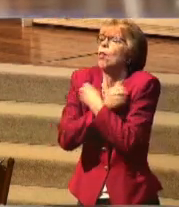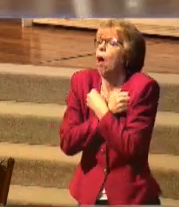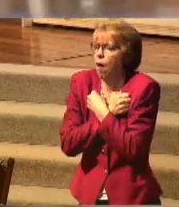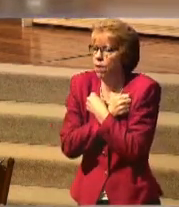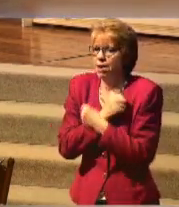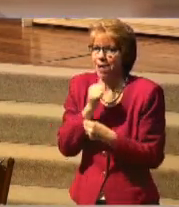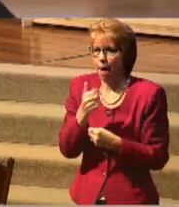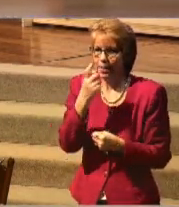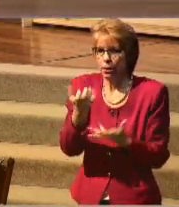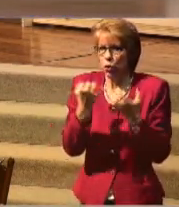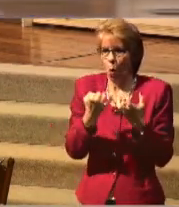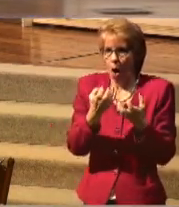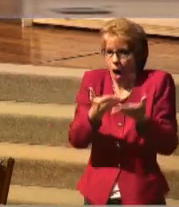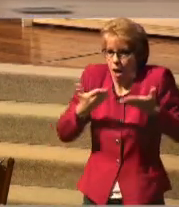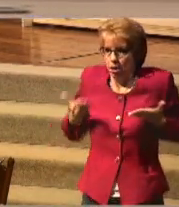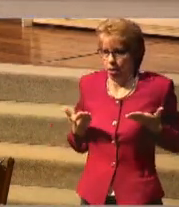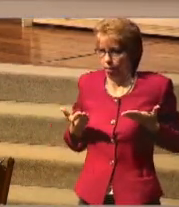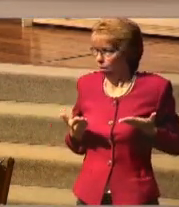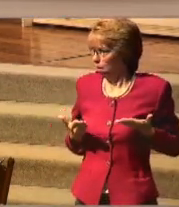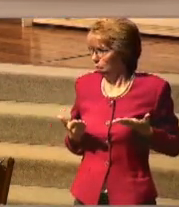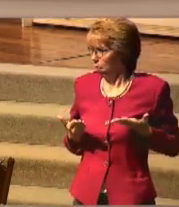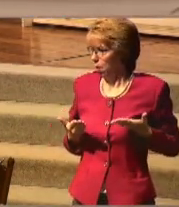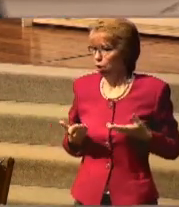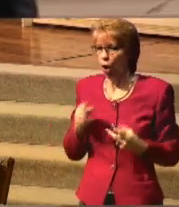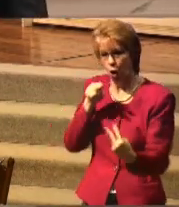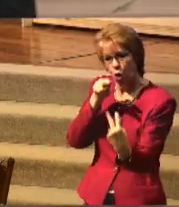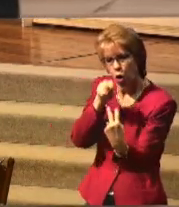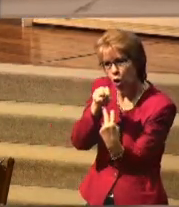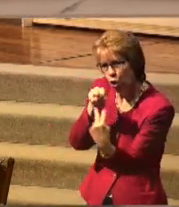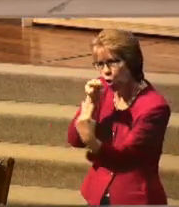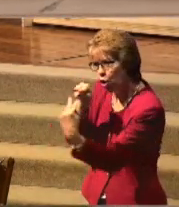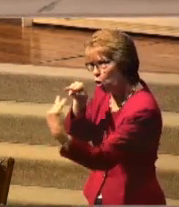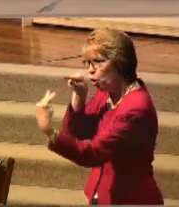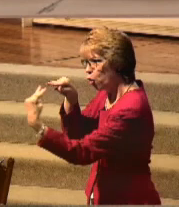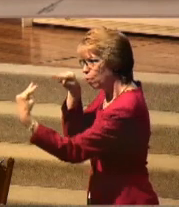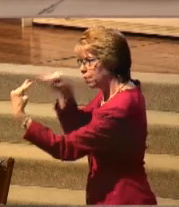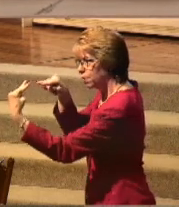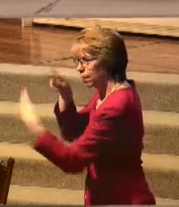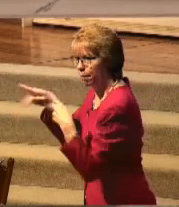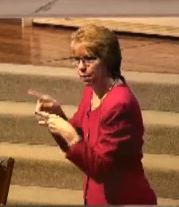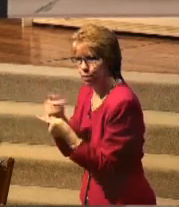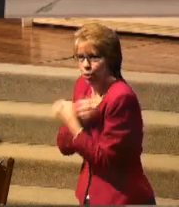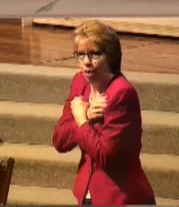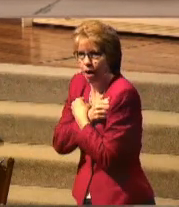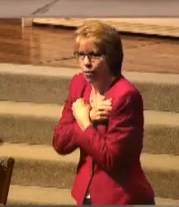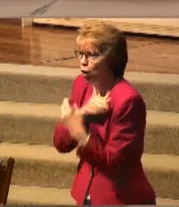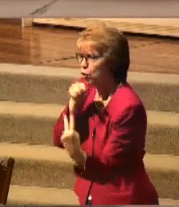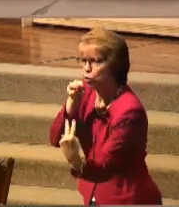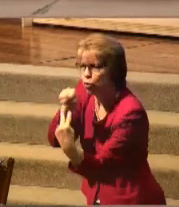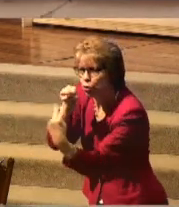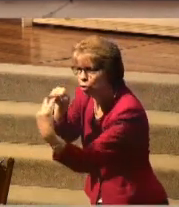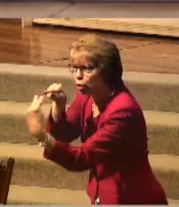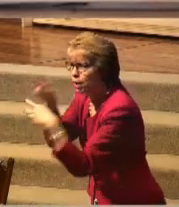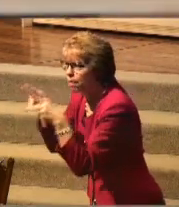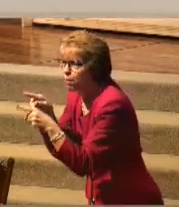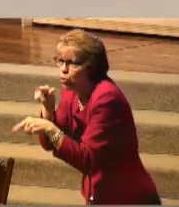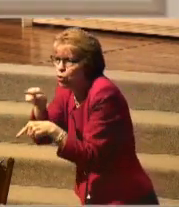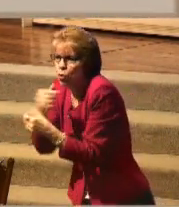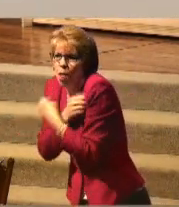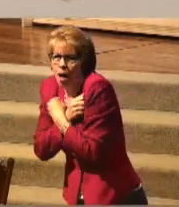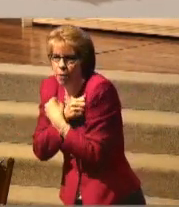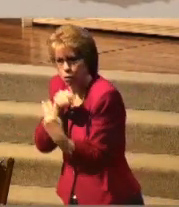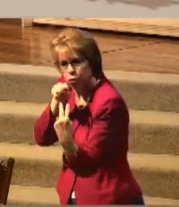love. Look into the eyes of those you love. Look into their eyes. Don't